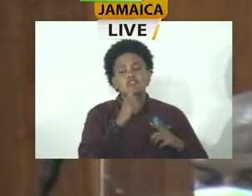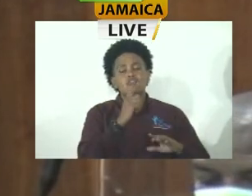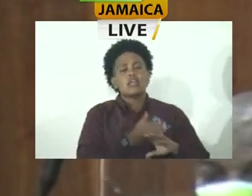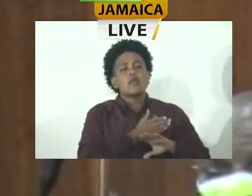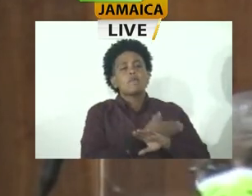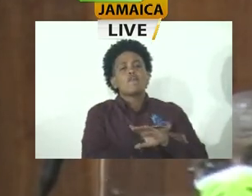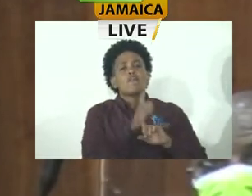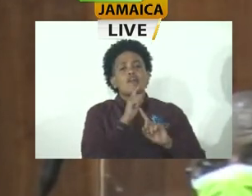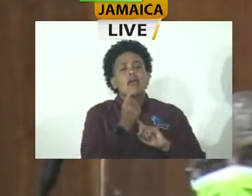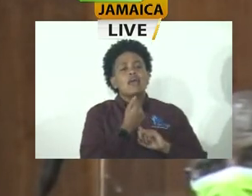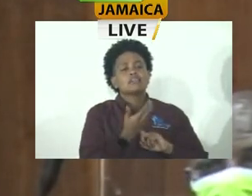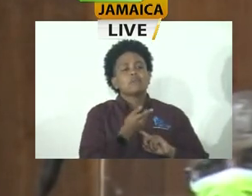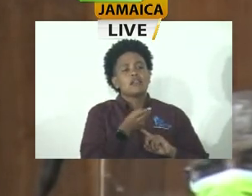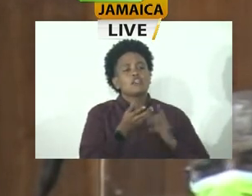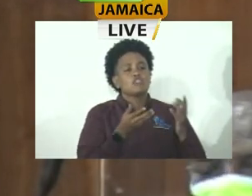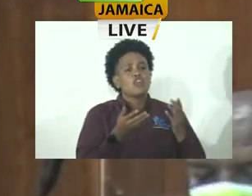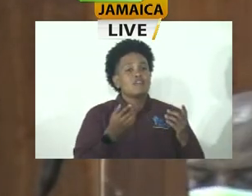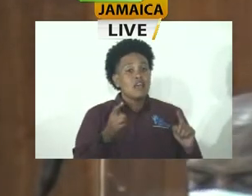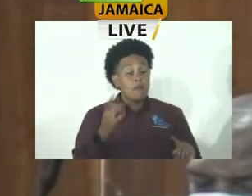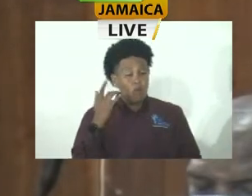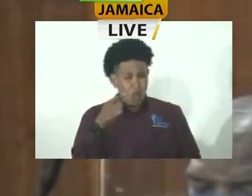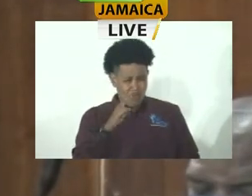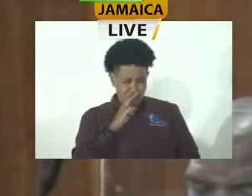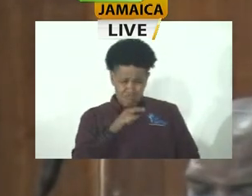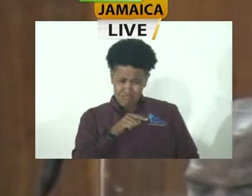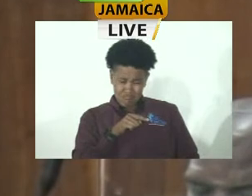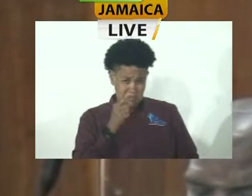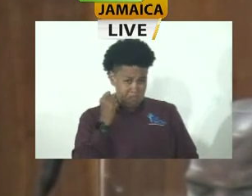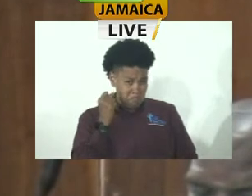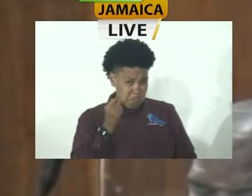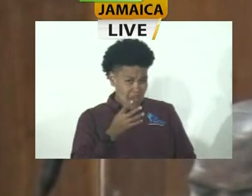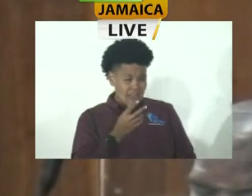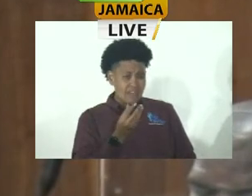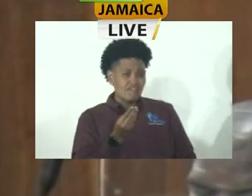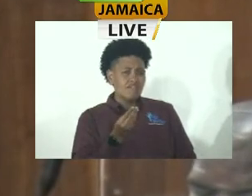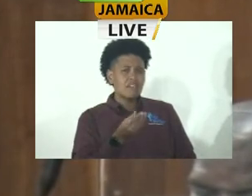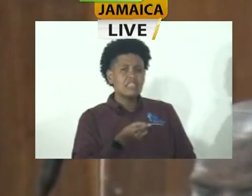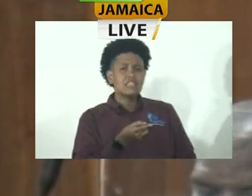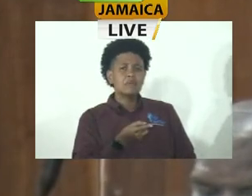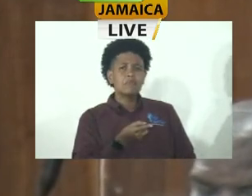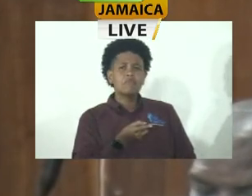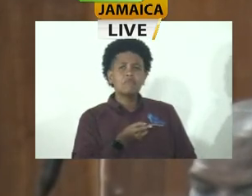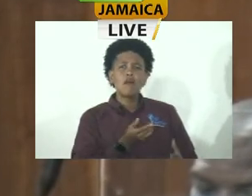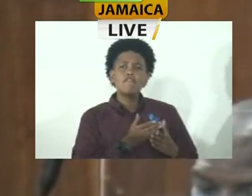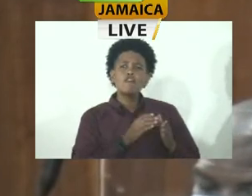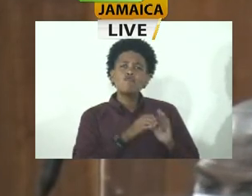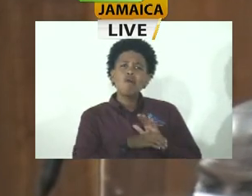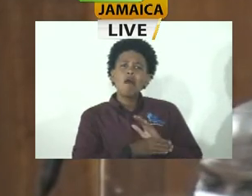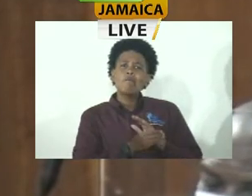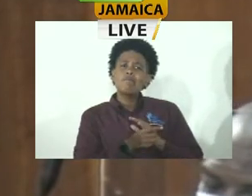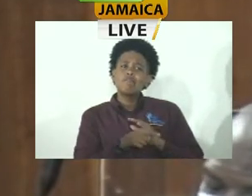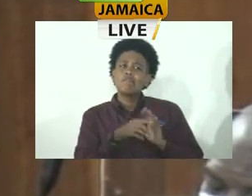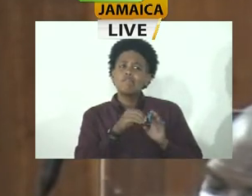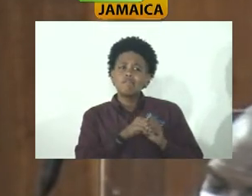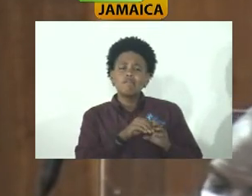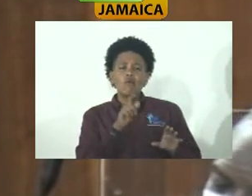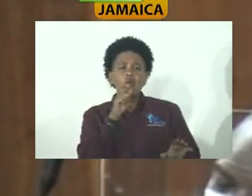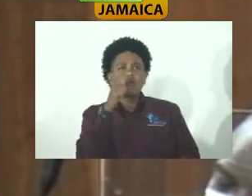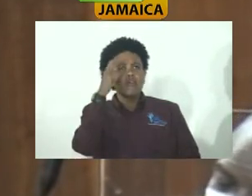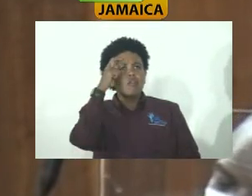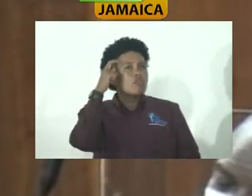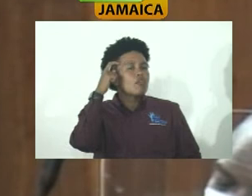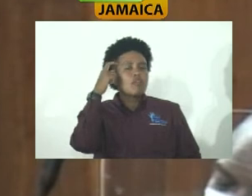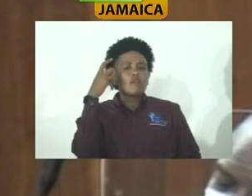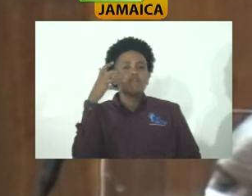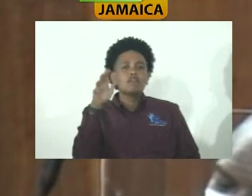and expand on that service because there are so many victims modern speak of crimes who have been traumatized